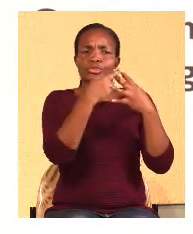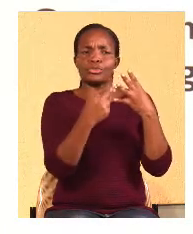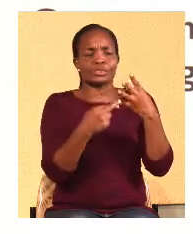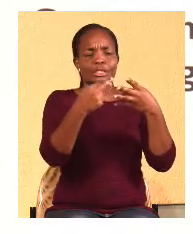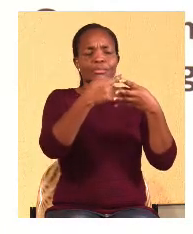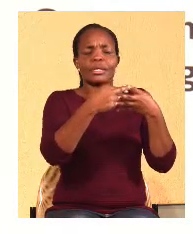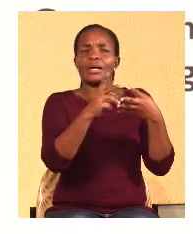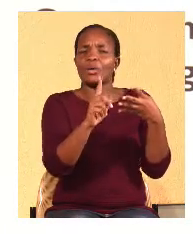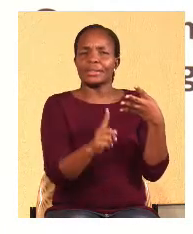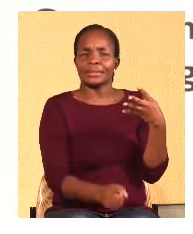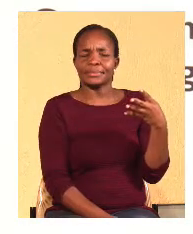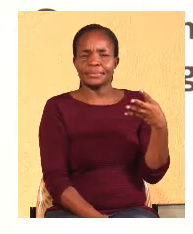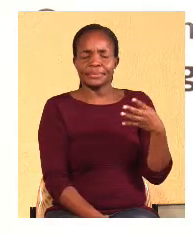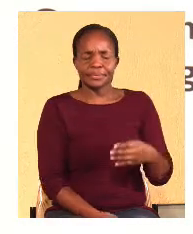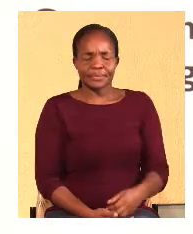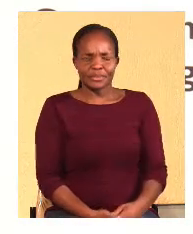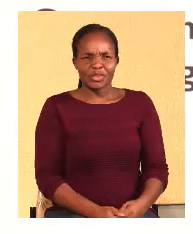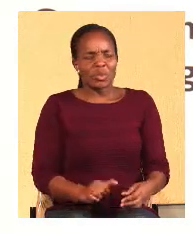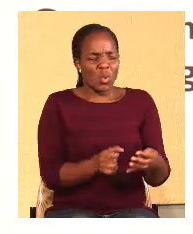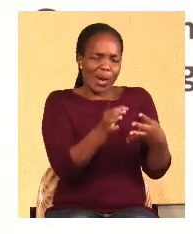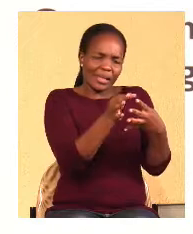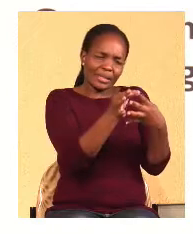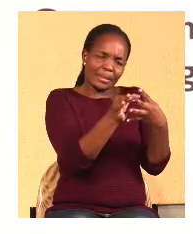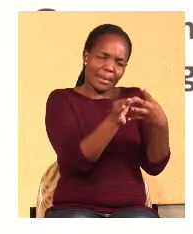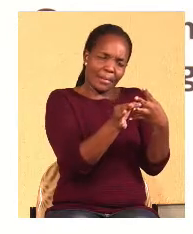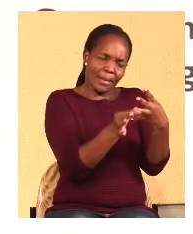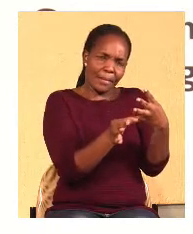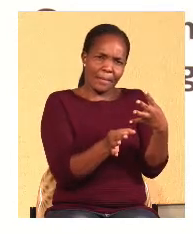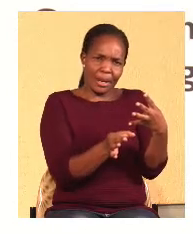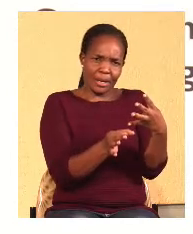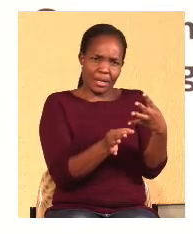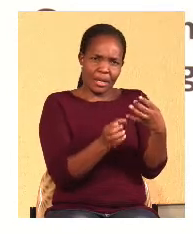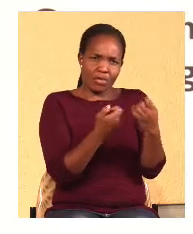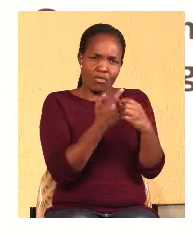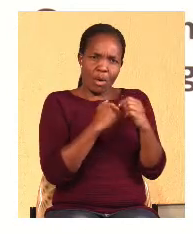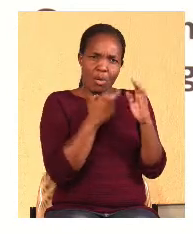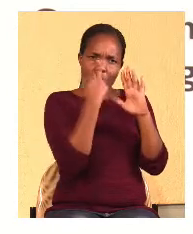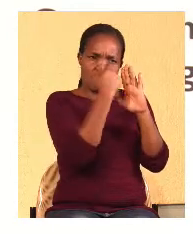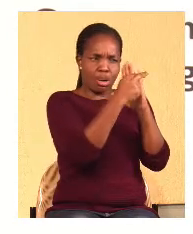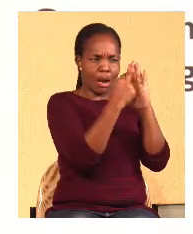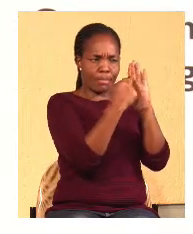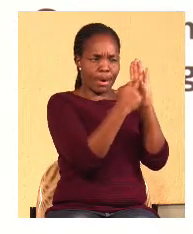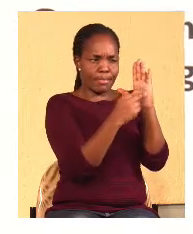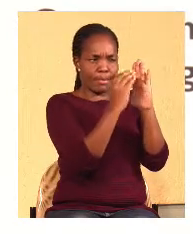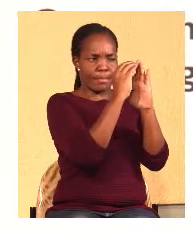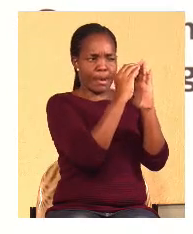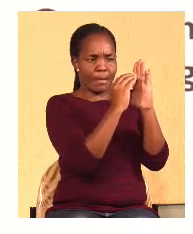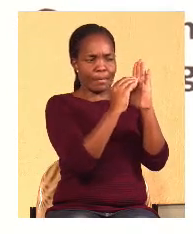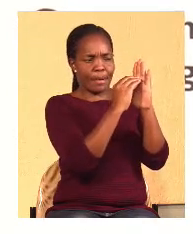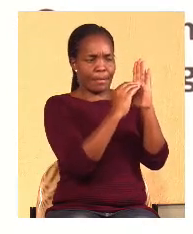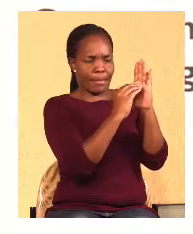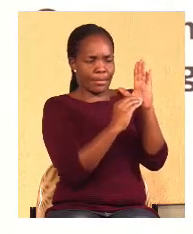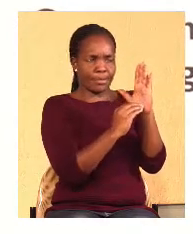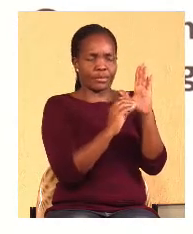to maybe clarify some provisions of the regulations, in some